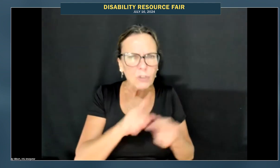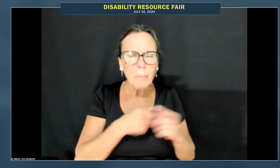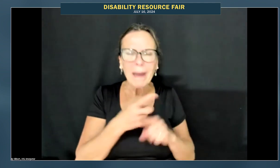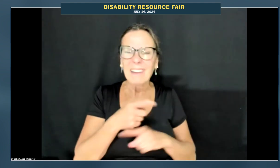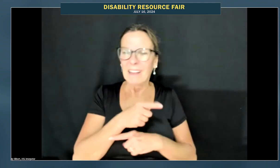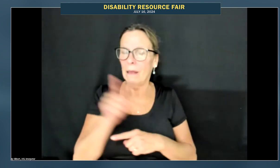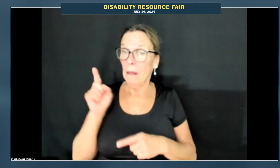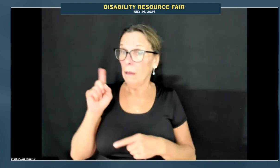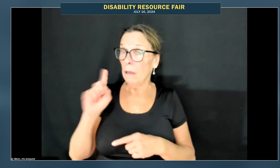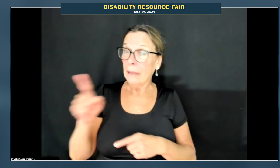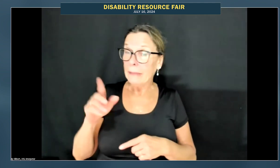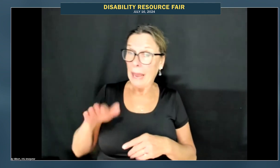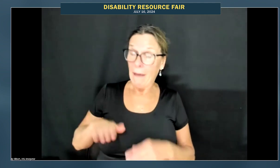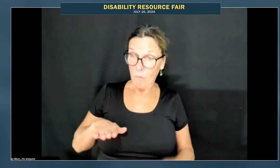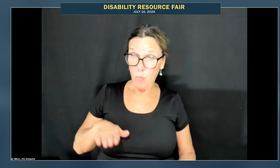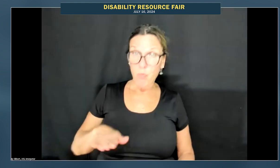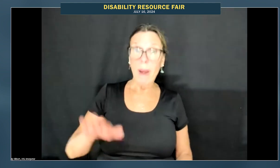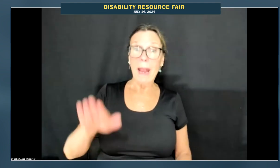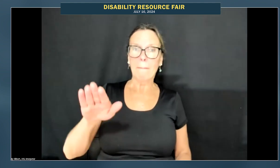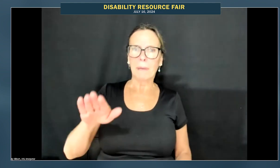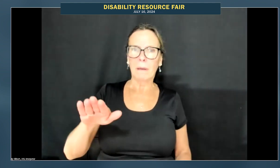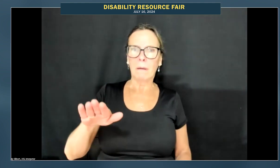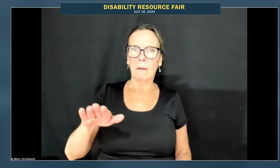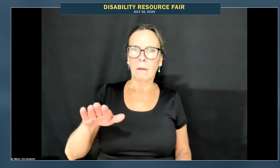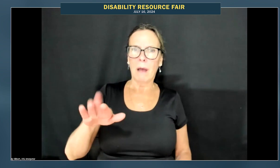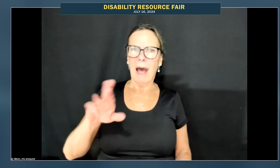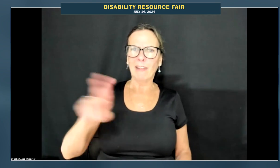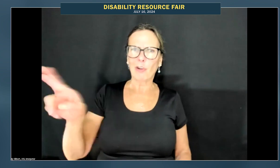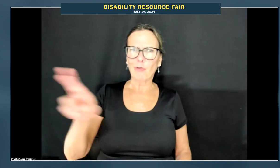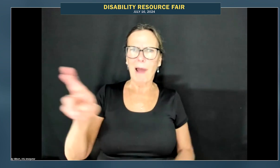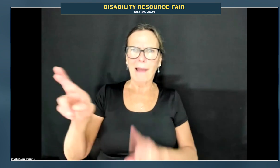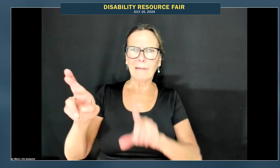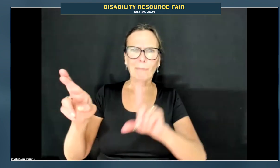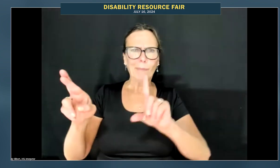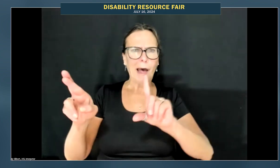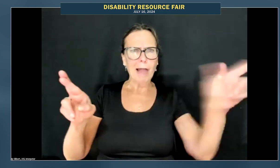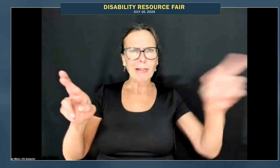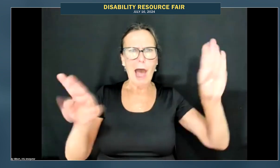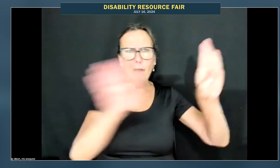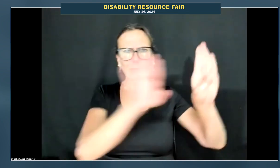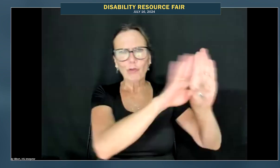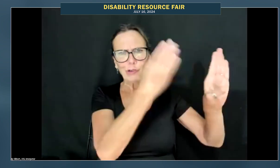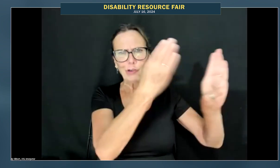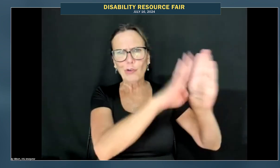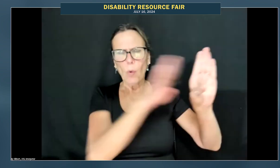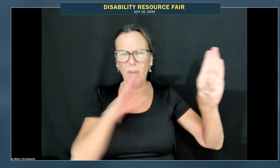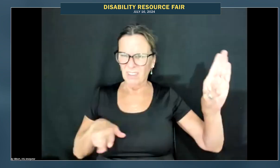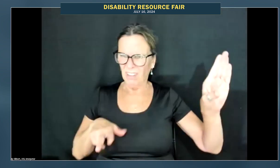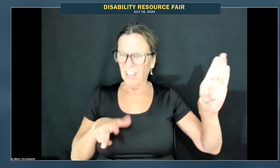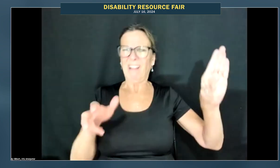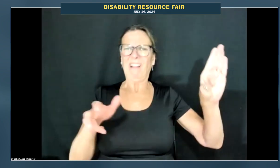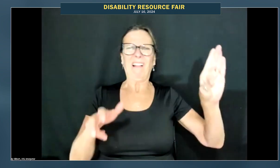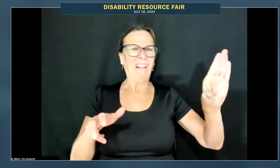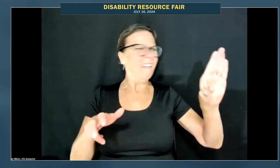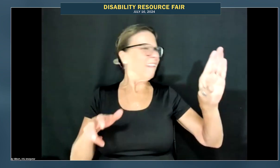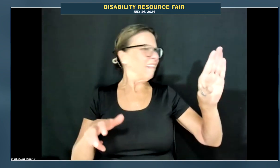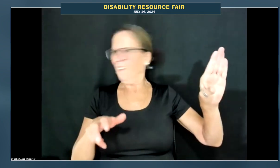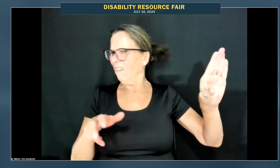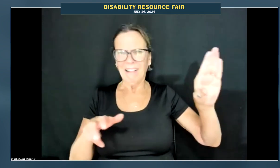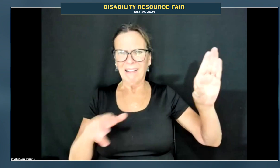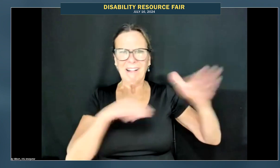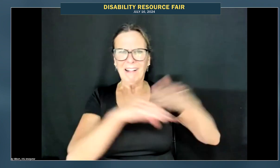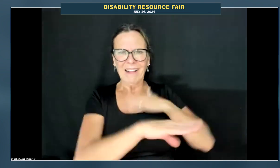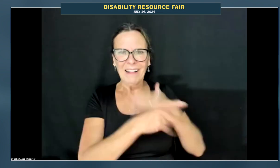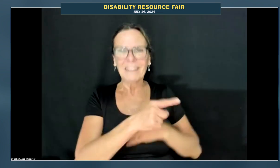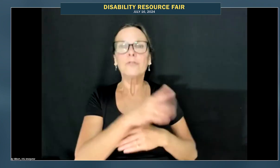but the door opened from the left. So they had to go past the door, turn around, and they're on an elevated sidewalk. So, the business